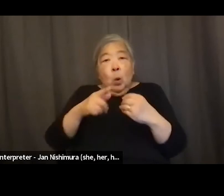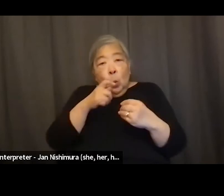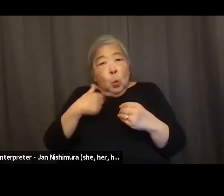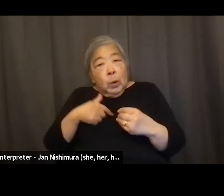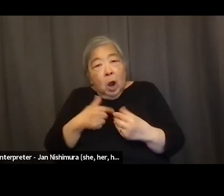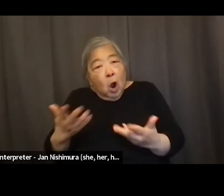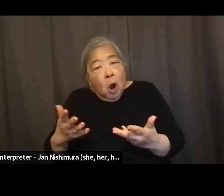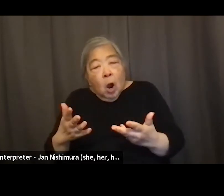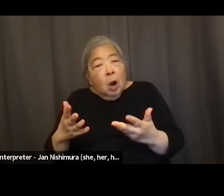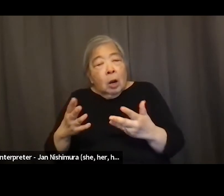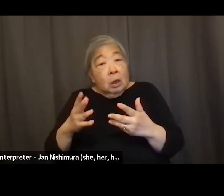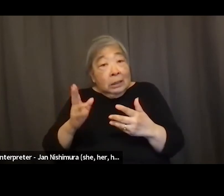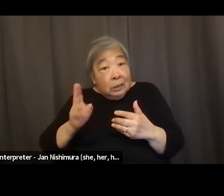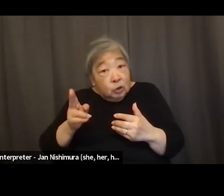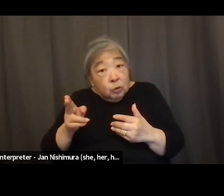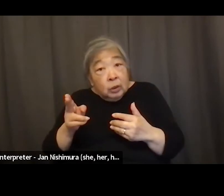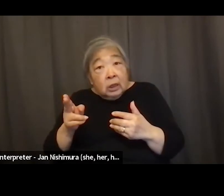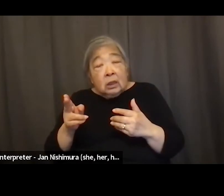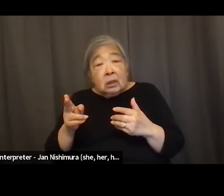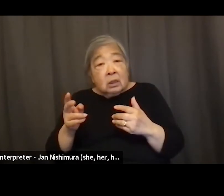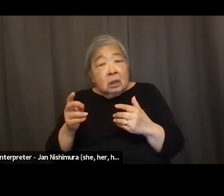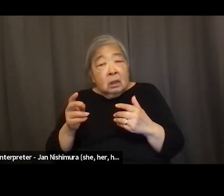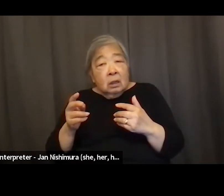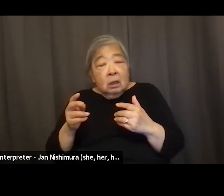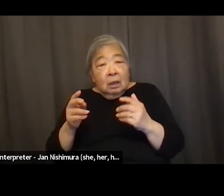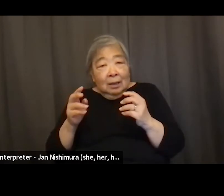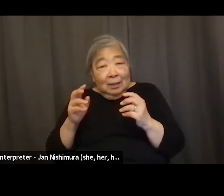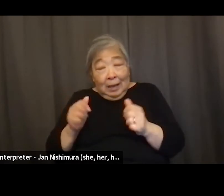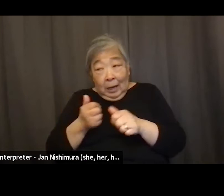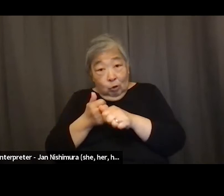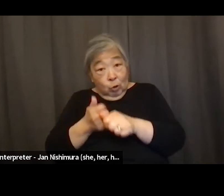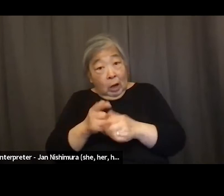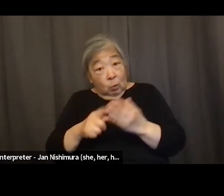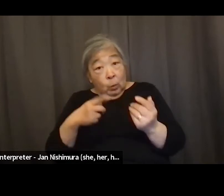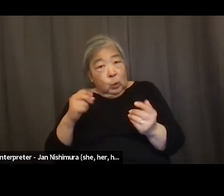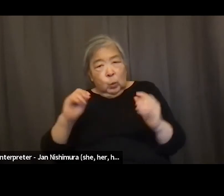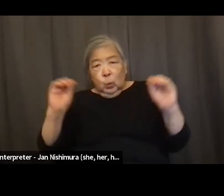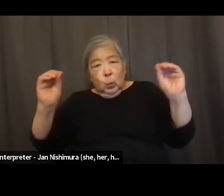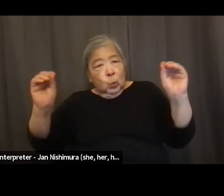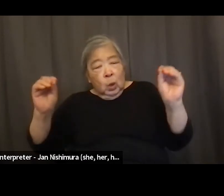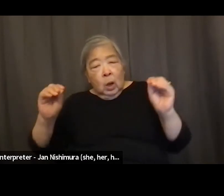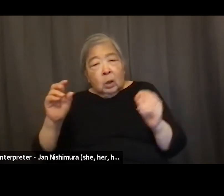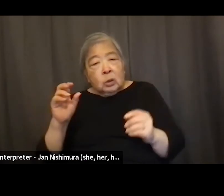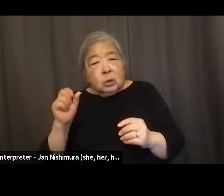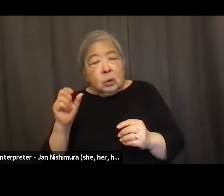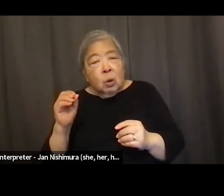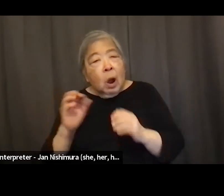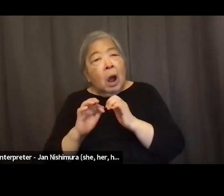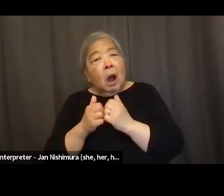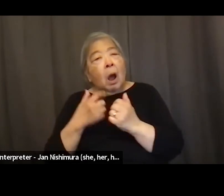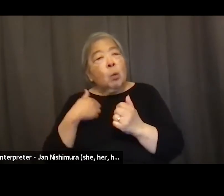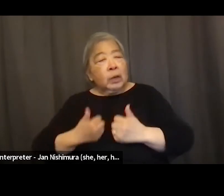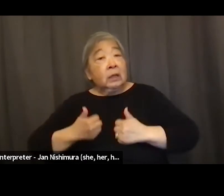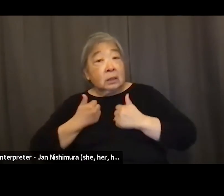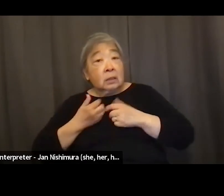on our histories, to be able to track what we do. And so, and the way that we exist in